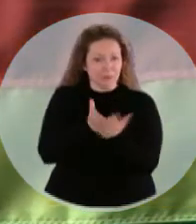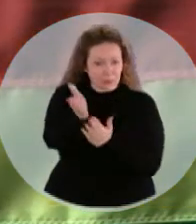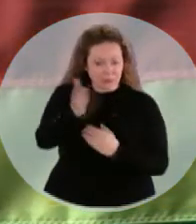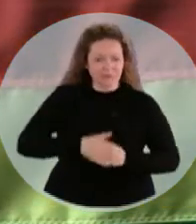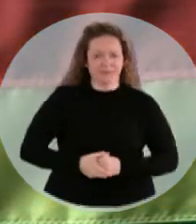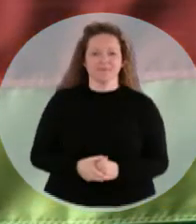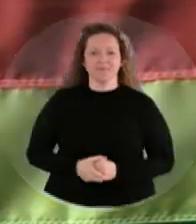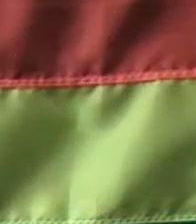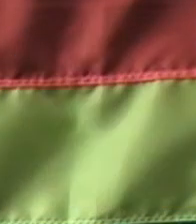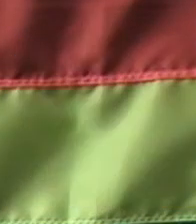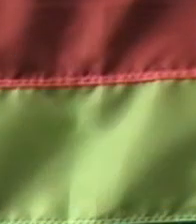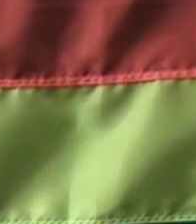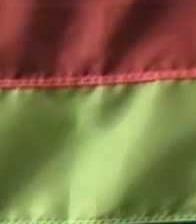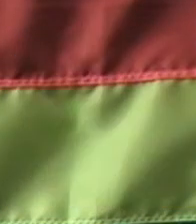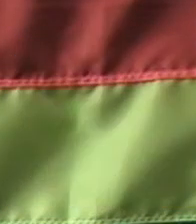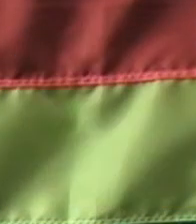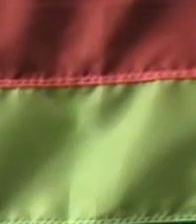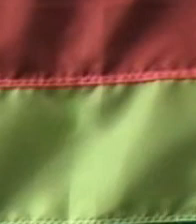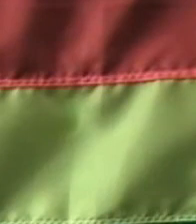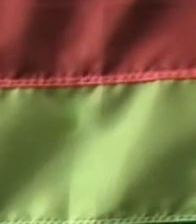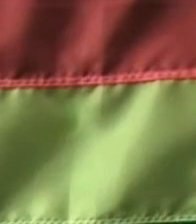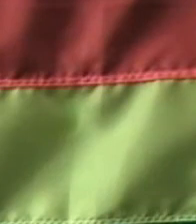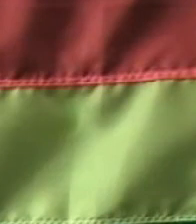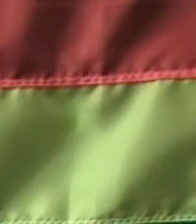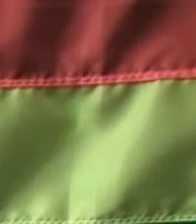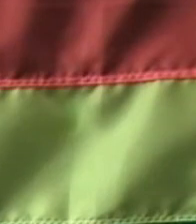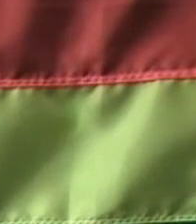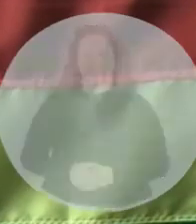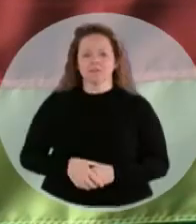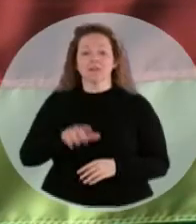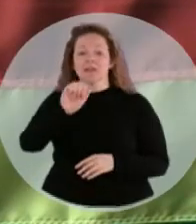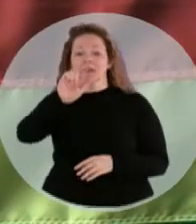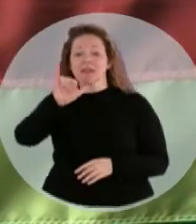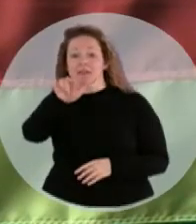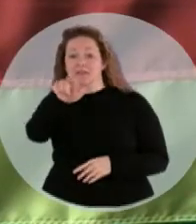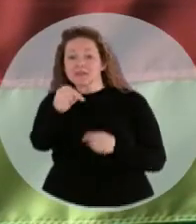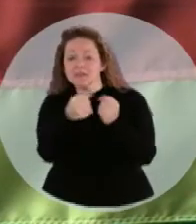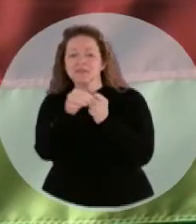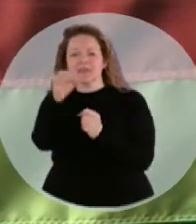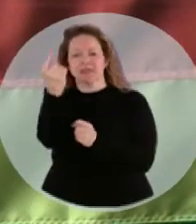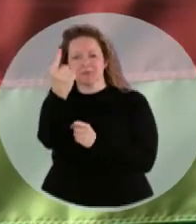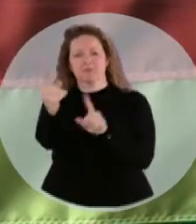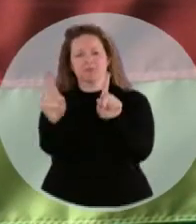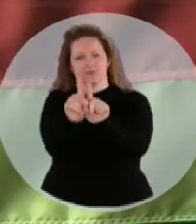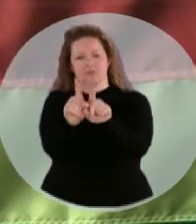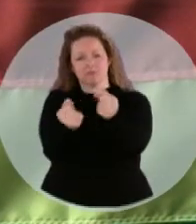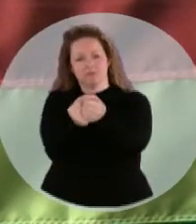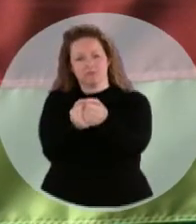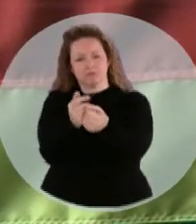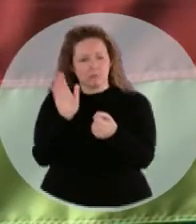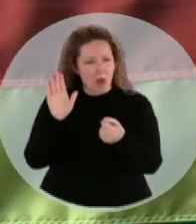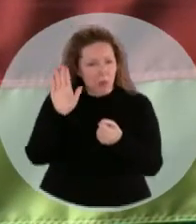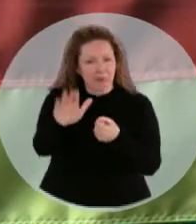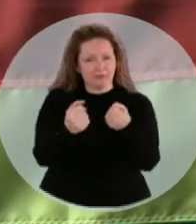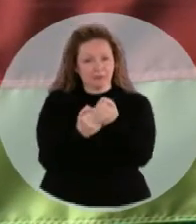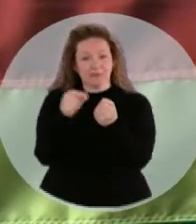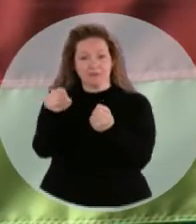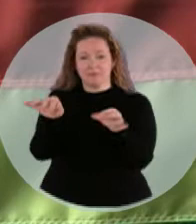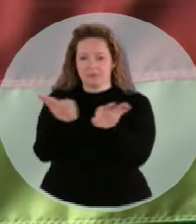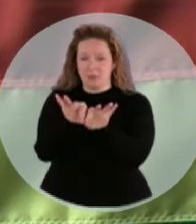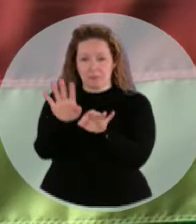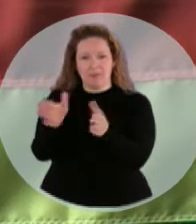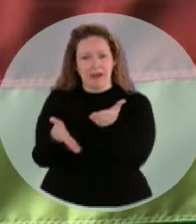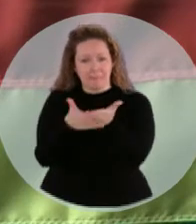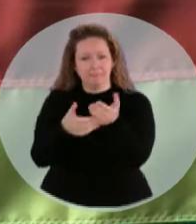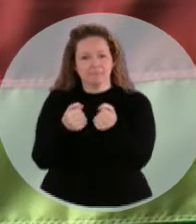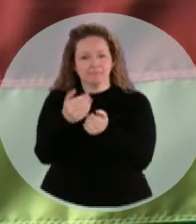Go find yourself an ally. Stick by your ally. And that person